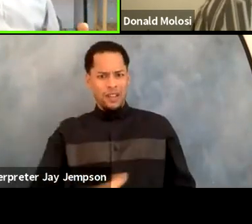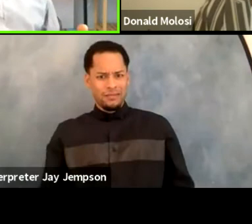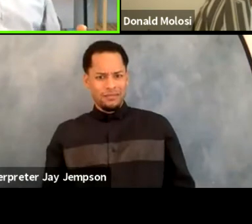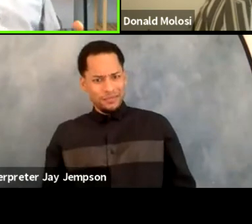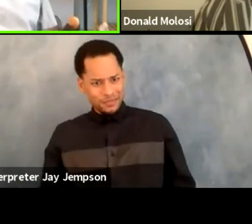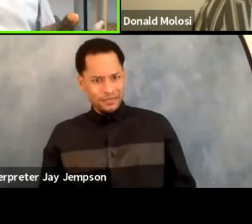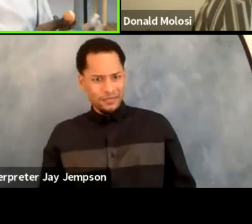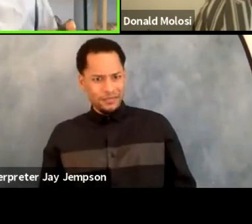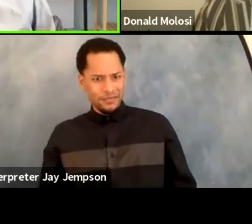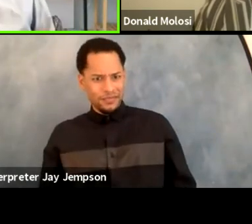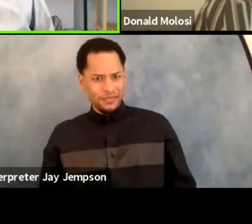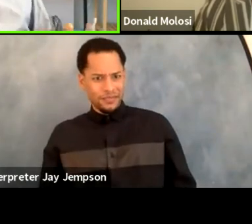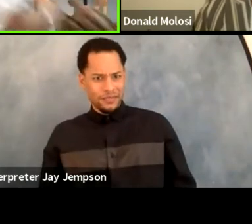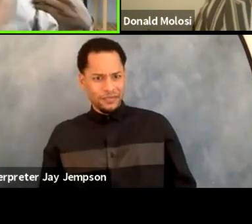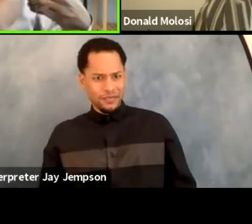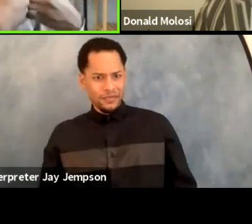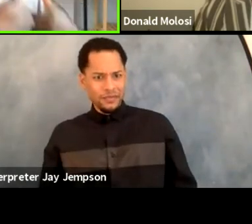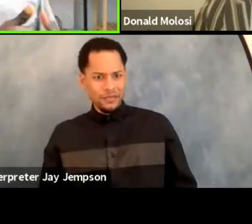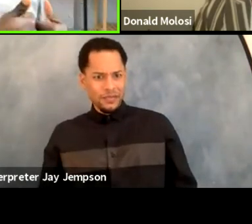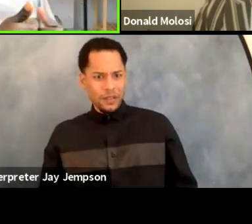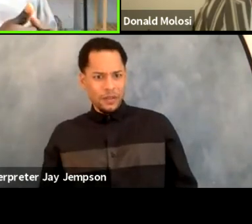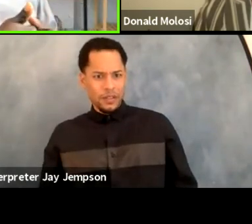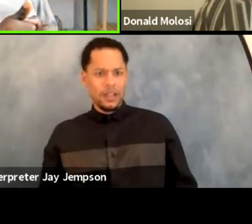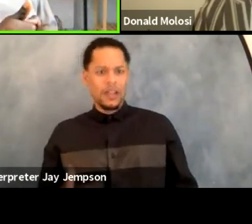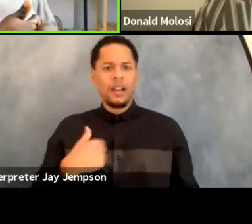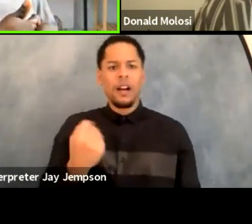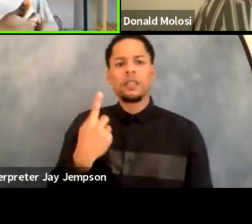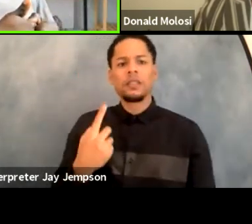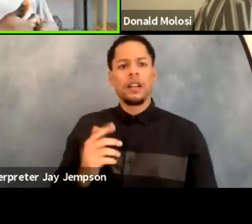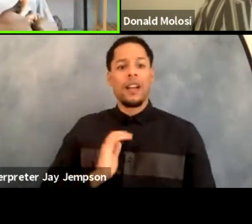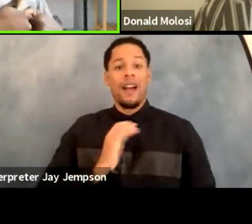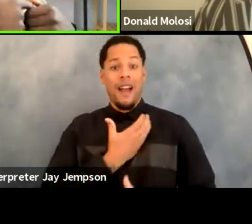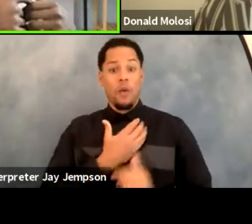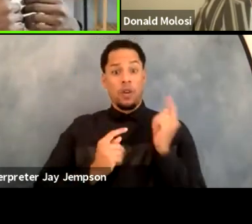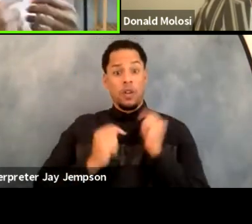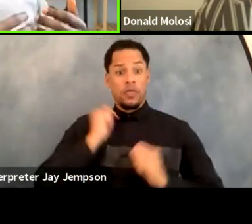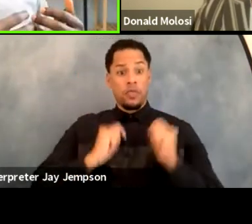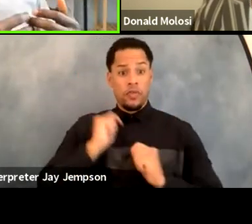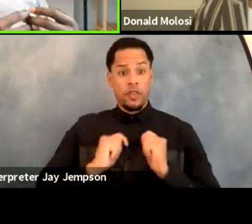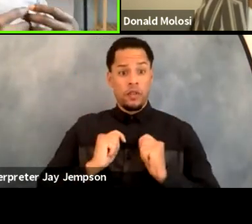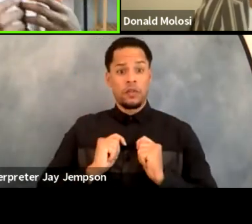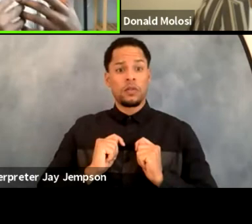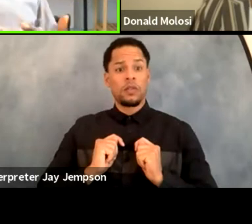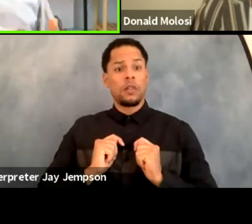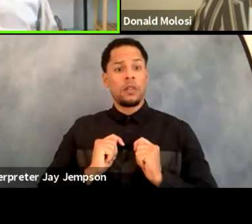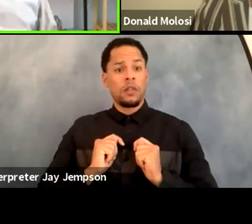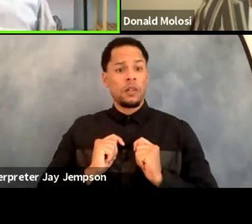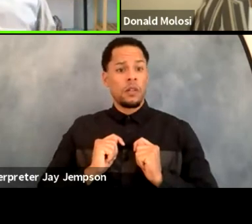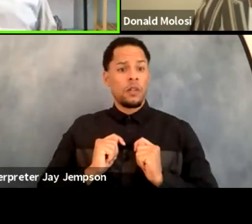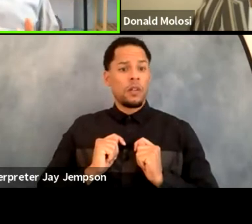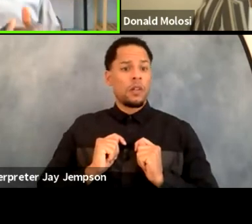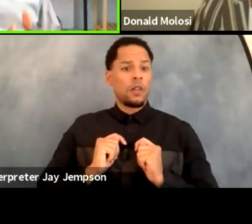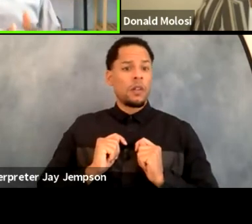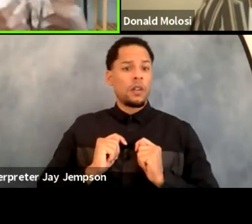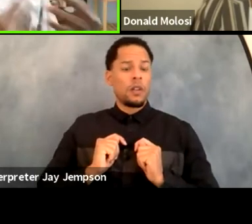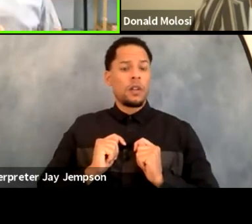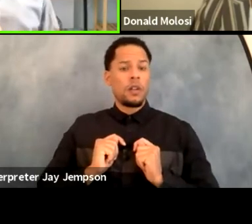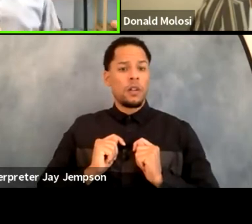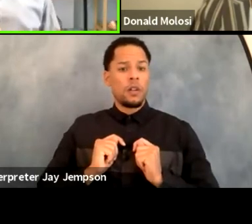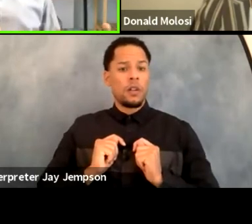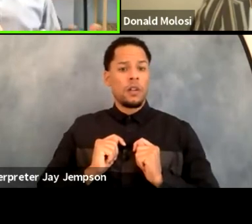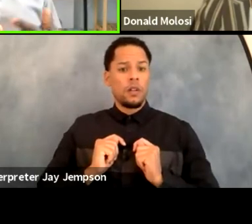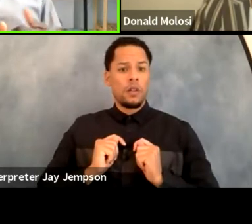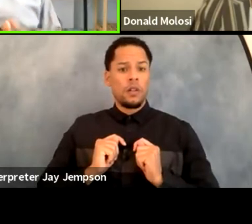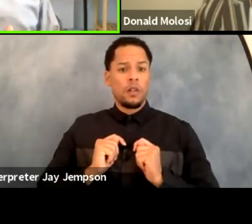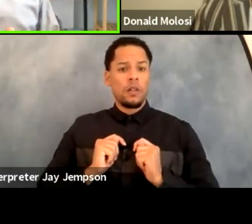his episodic theater is a theater too. Our own theater, you know, in our own theater performance tradition, they are theater